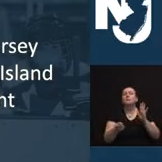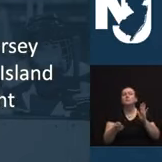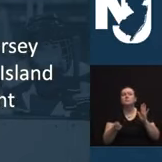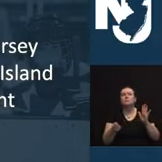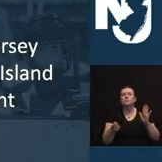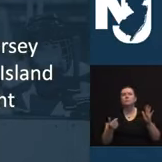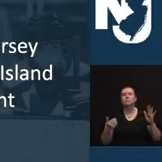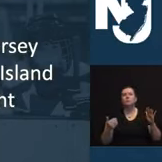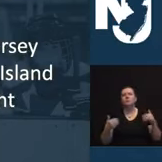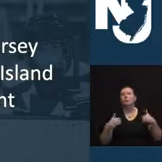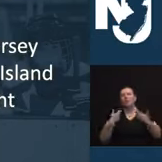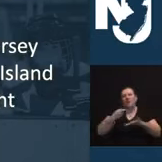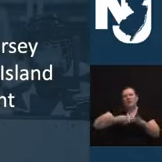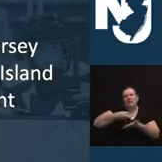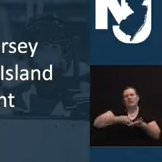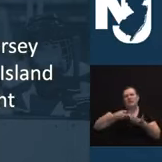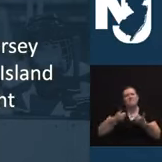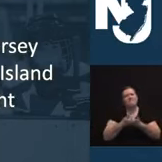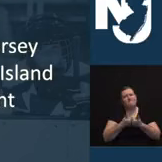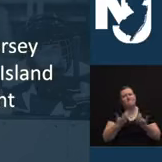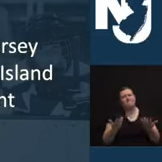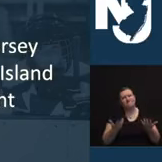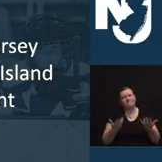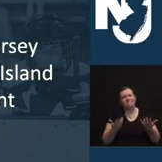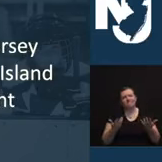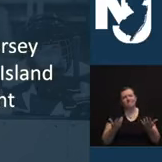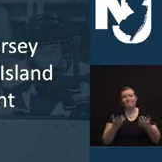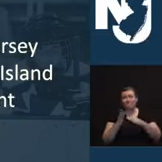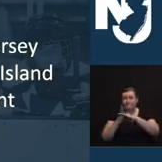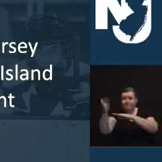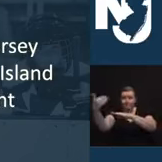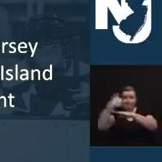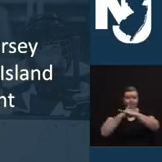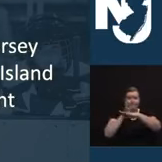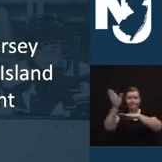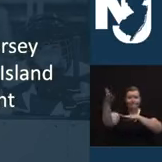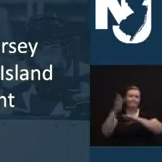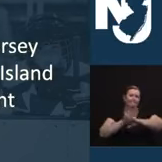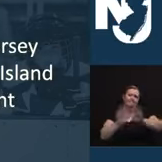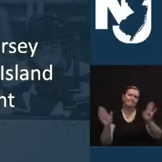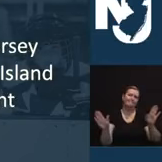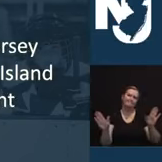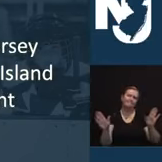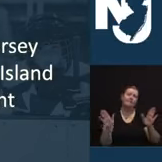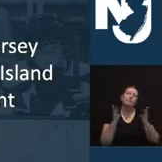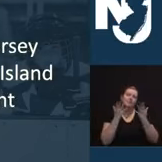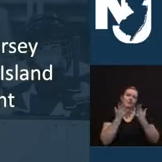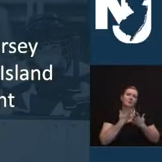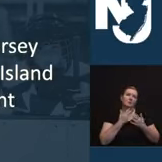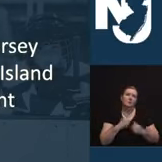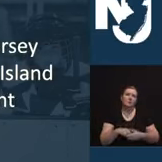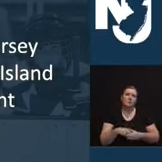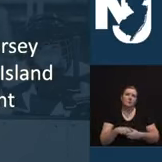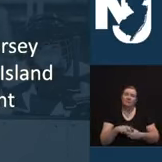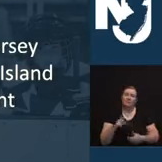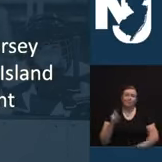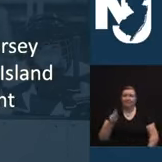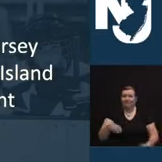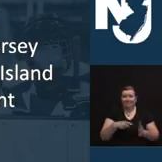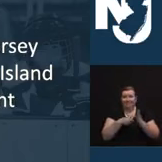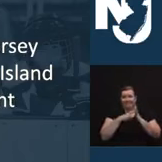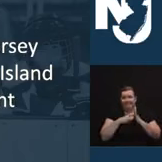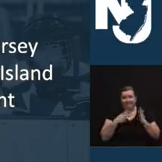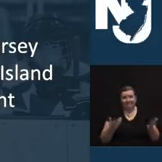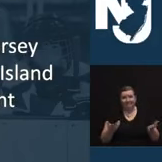of the virus's second wave. I mean, again, with a heavy heart we do this, but we have to do this. So I want to thank some good friends, Maine